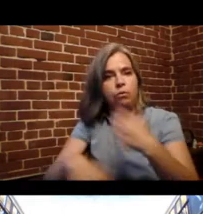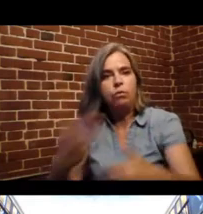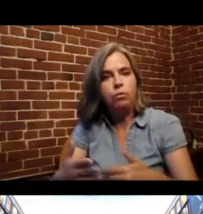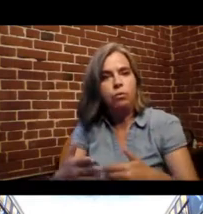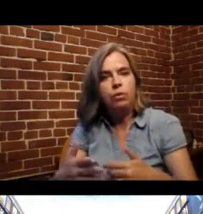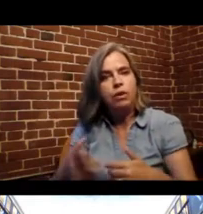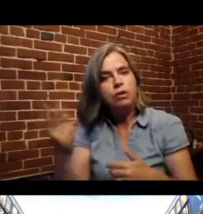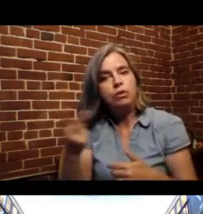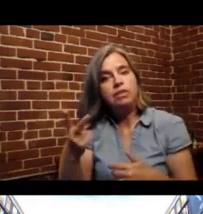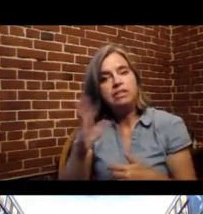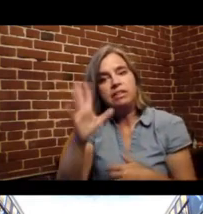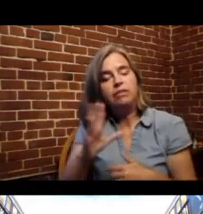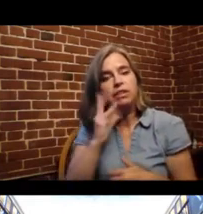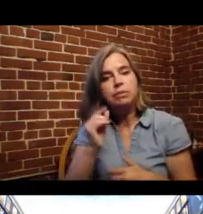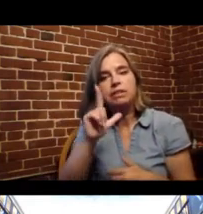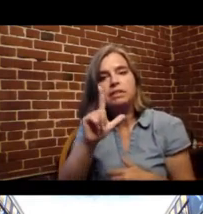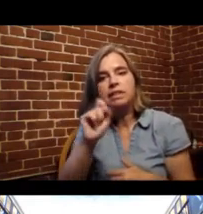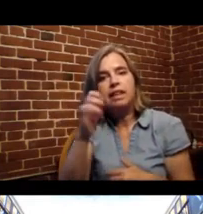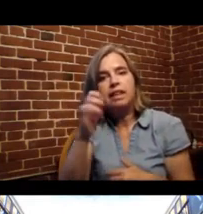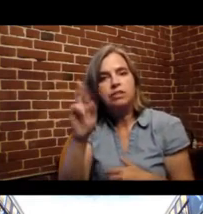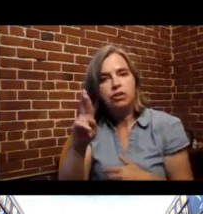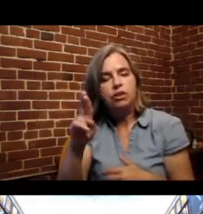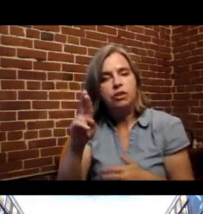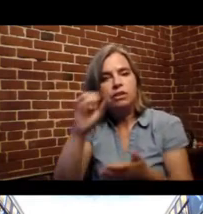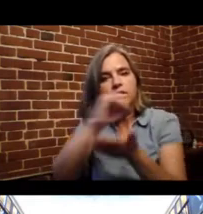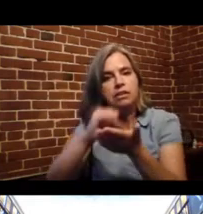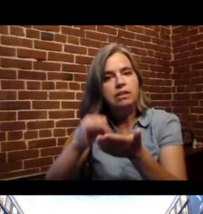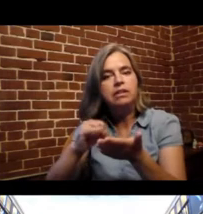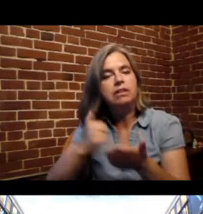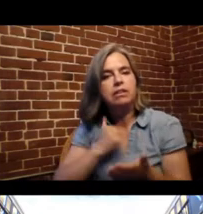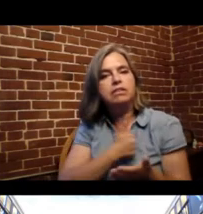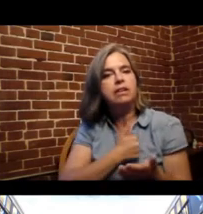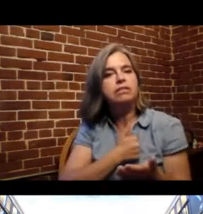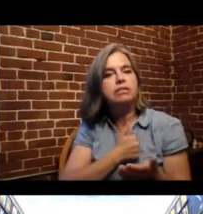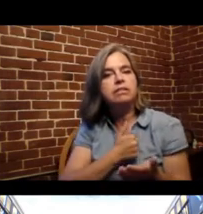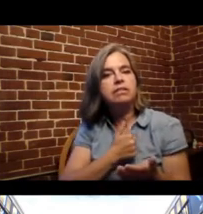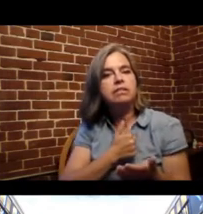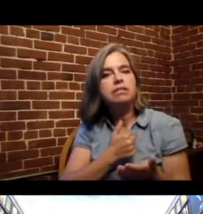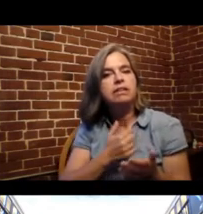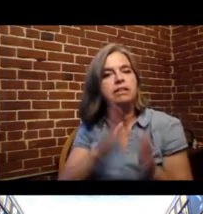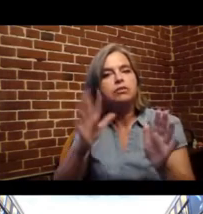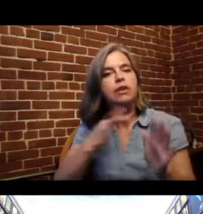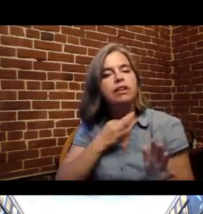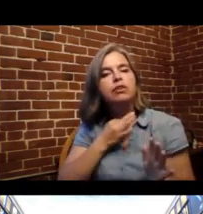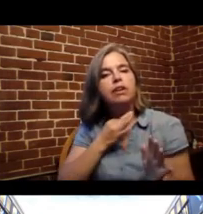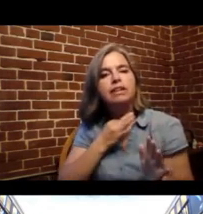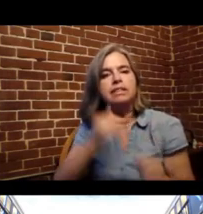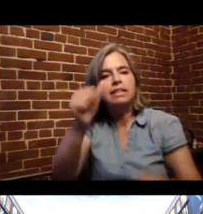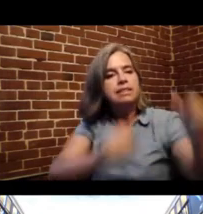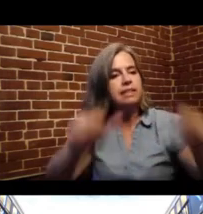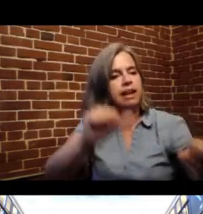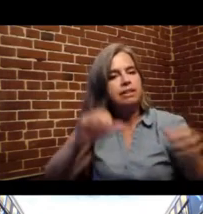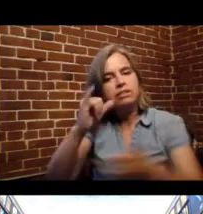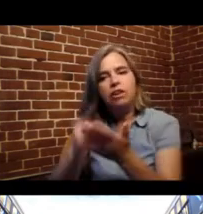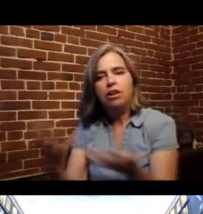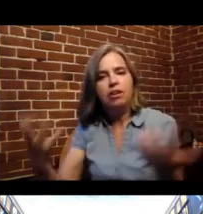engraving. So it's this great curiosity, I always say, in art and science that drives